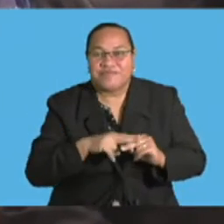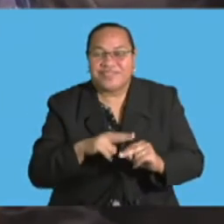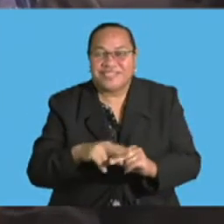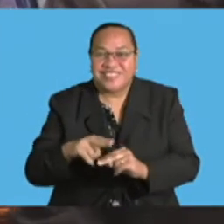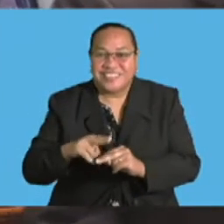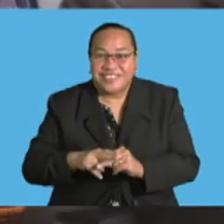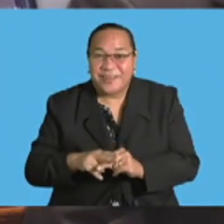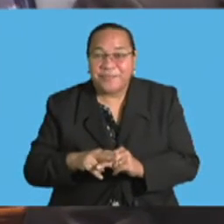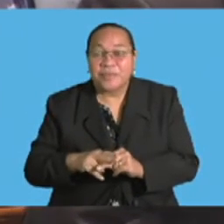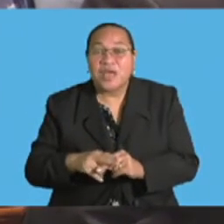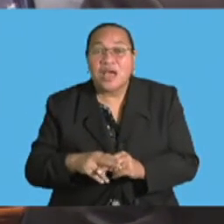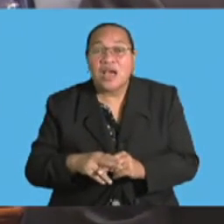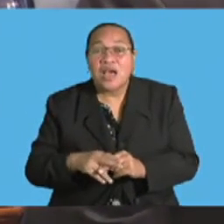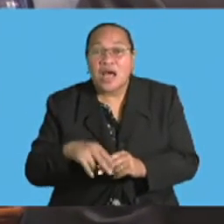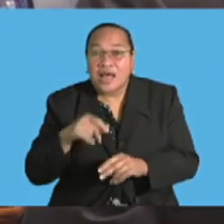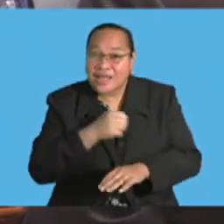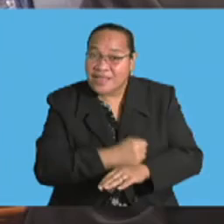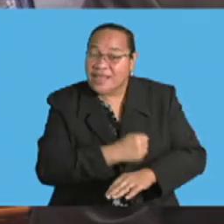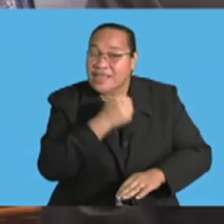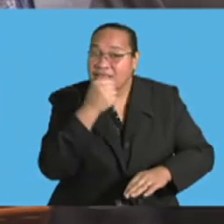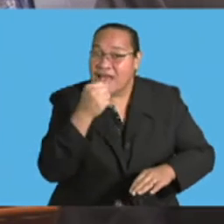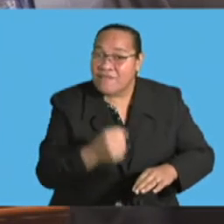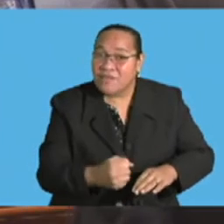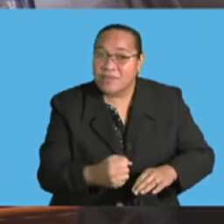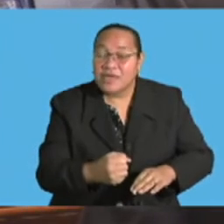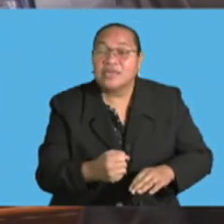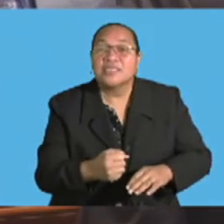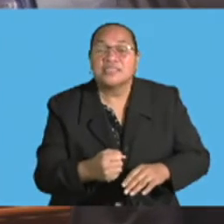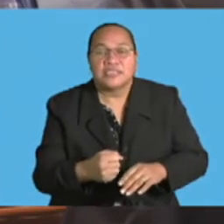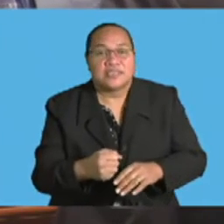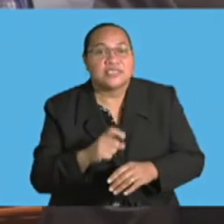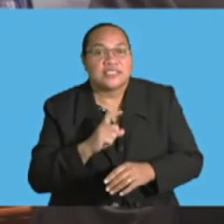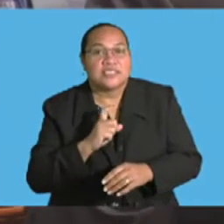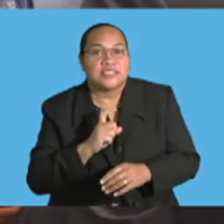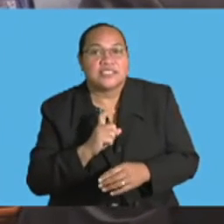Mr. Speaker, sir, government is